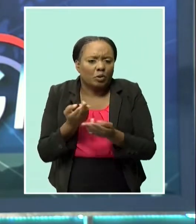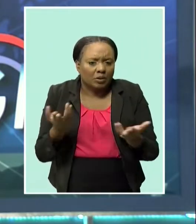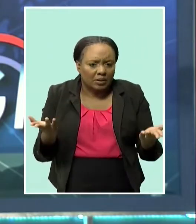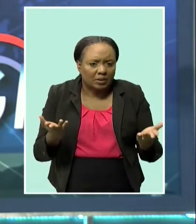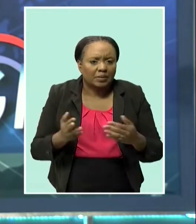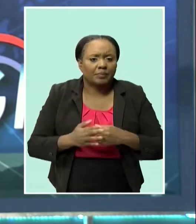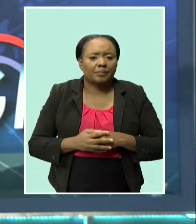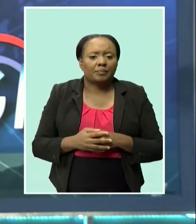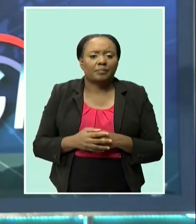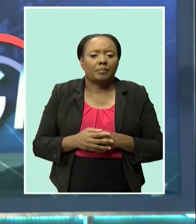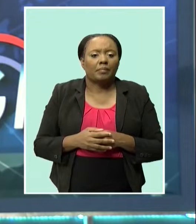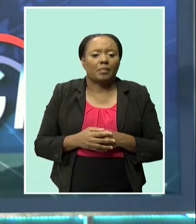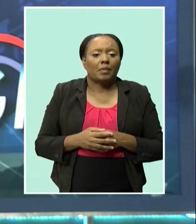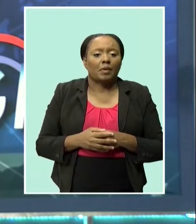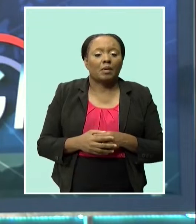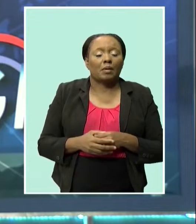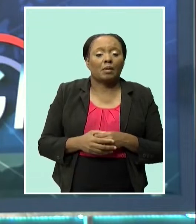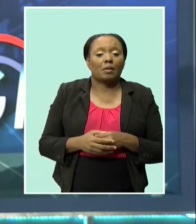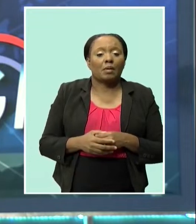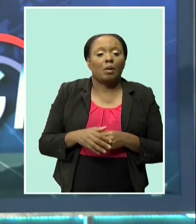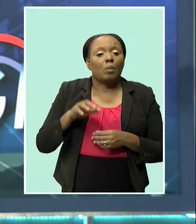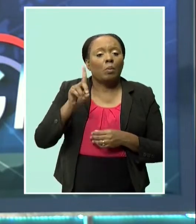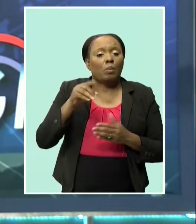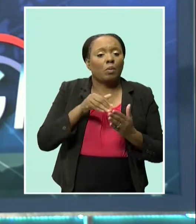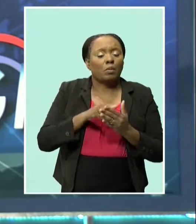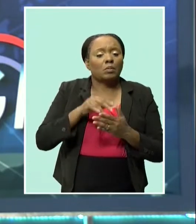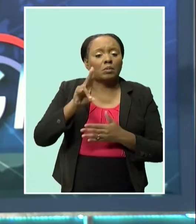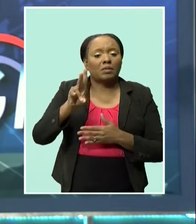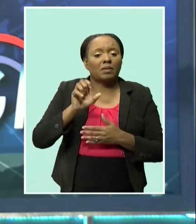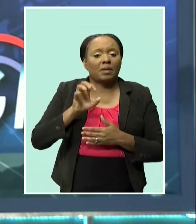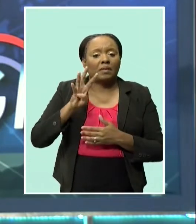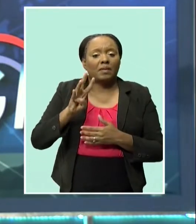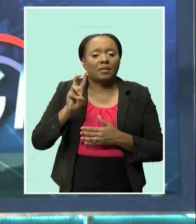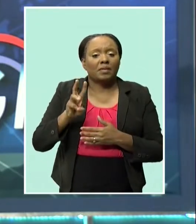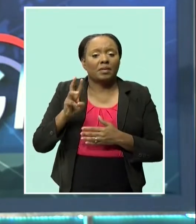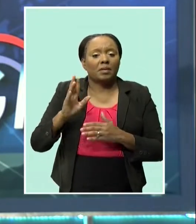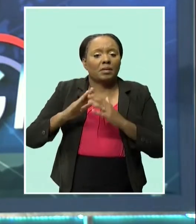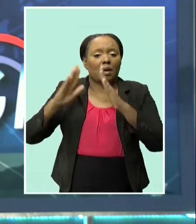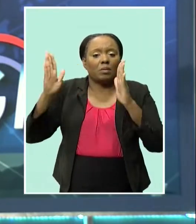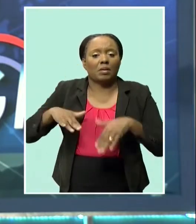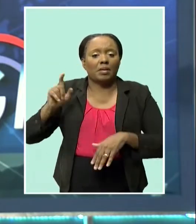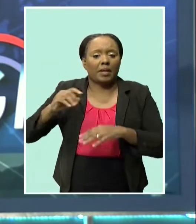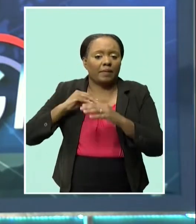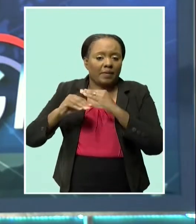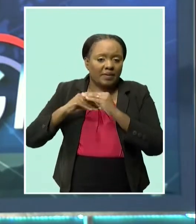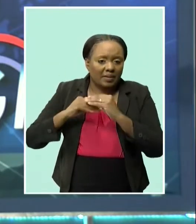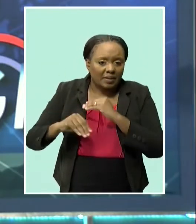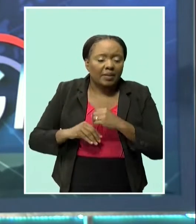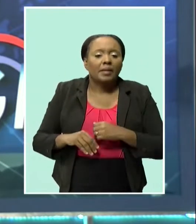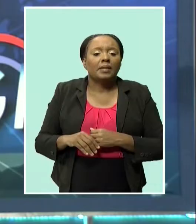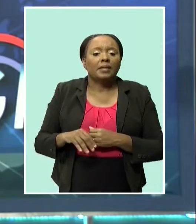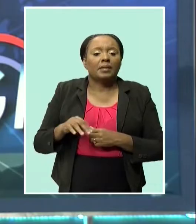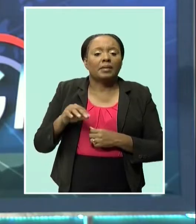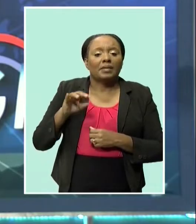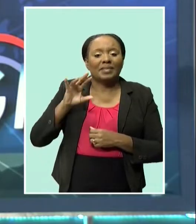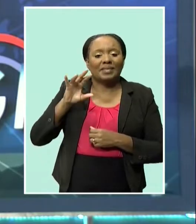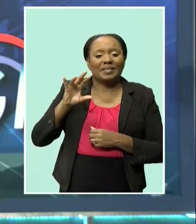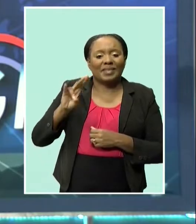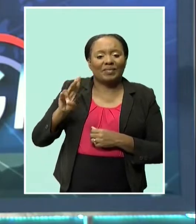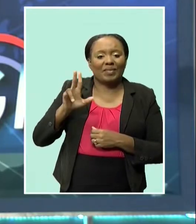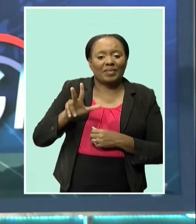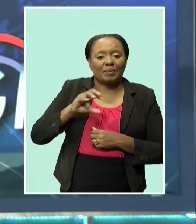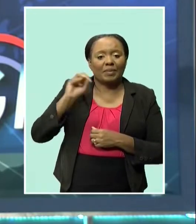the 1,746 houses needing repairing or rebuilding, 73% have either started or been